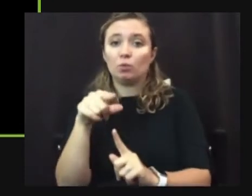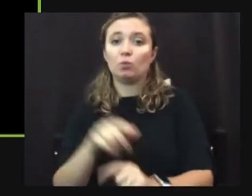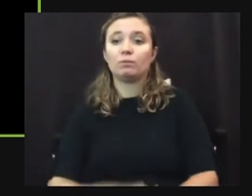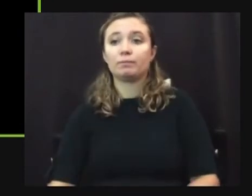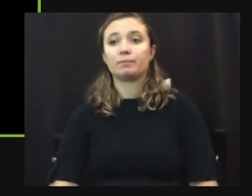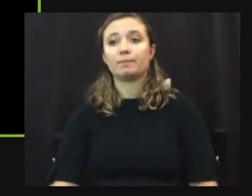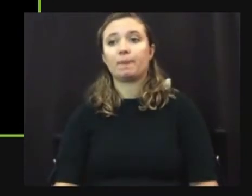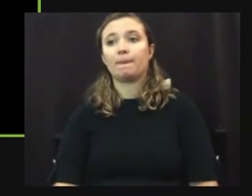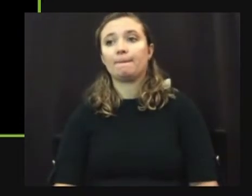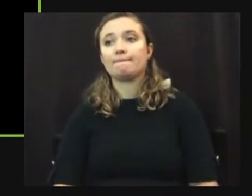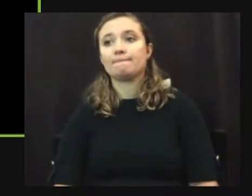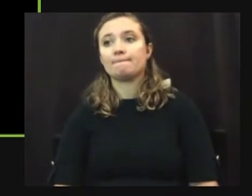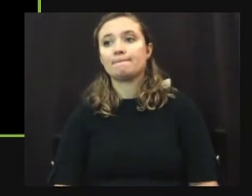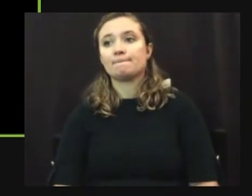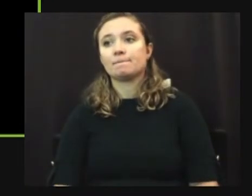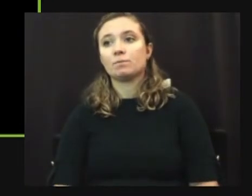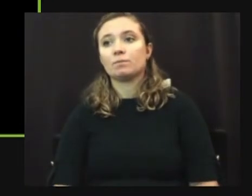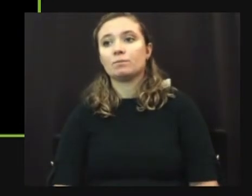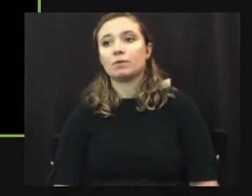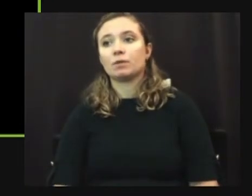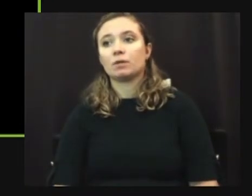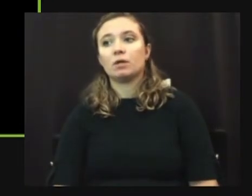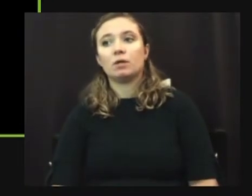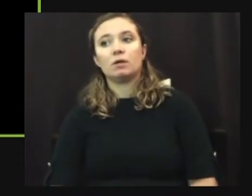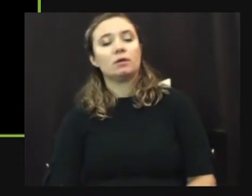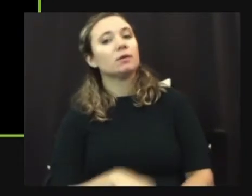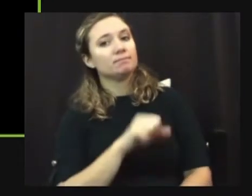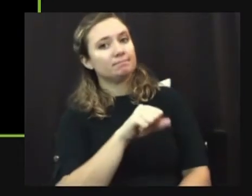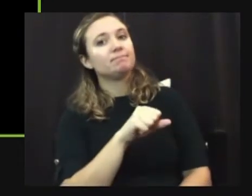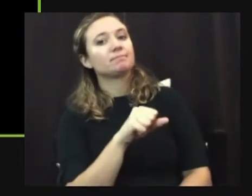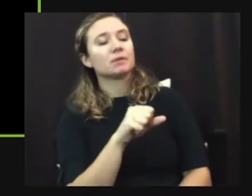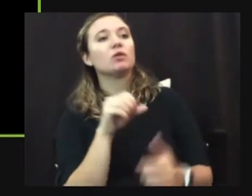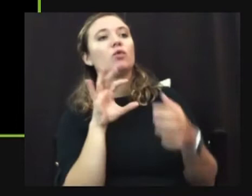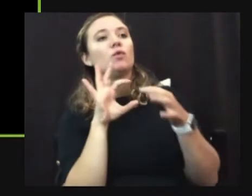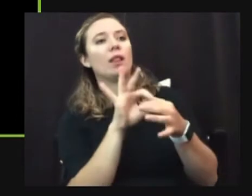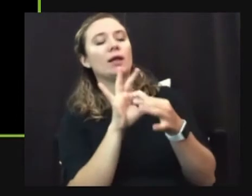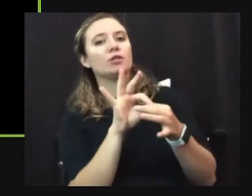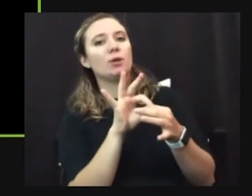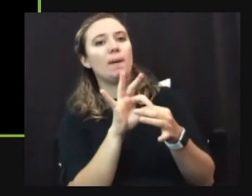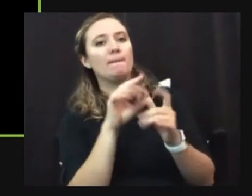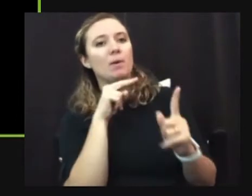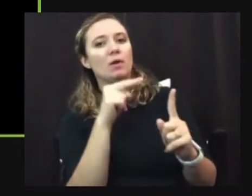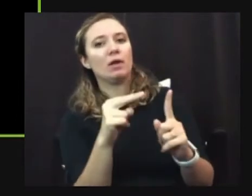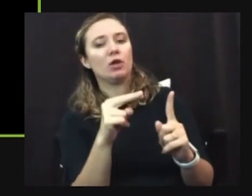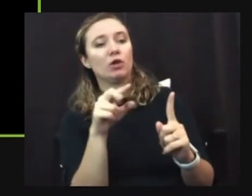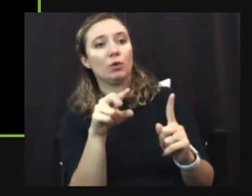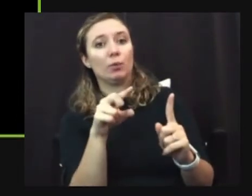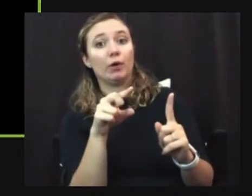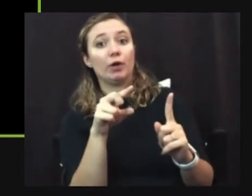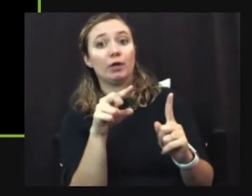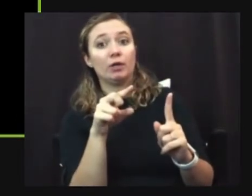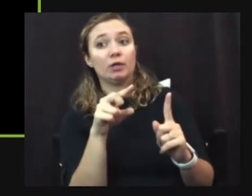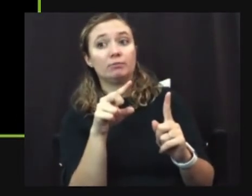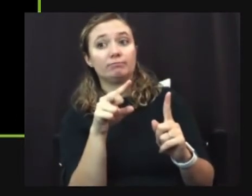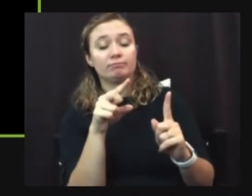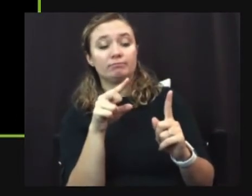From an evolutional point of view, you're wired to kind of ensure the survival of your people.